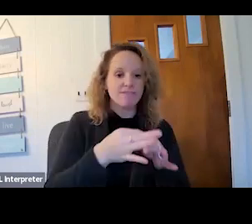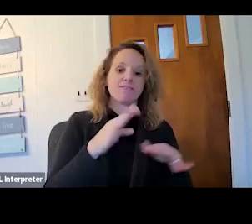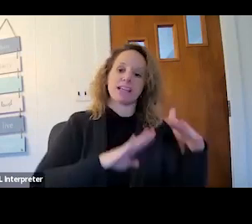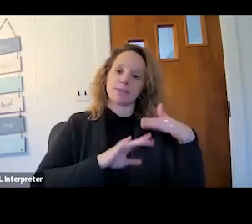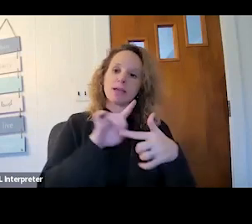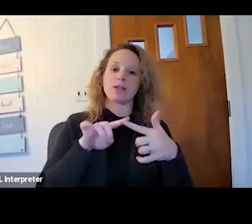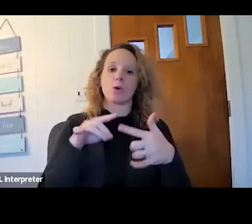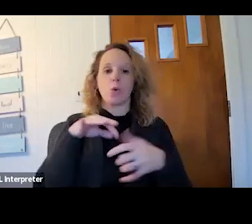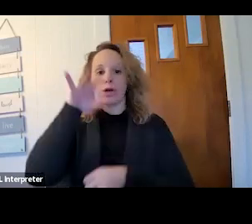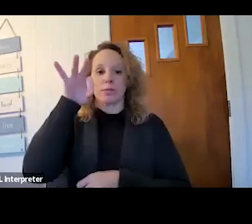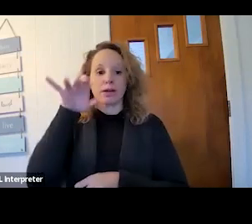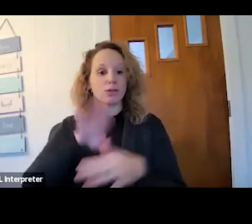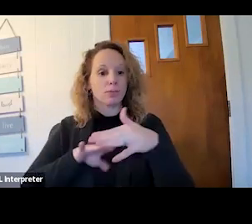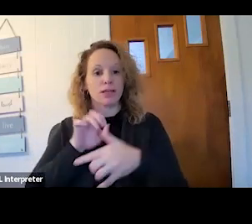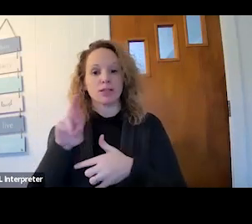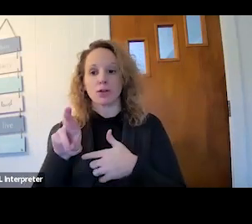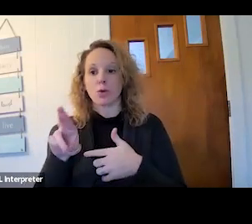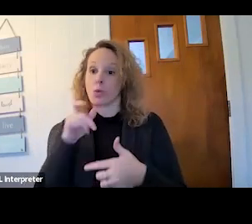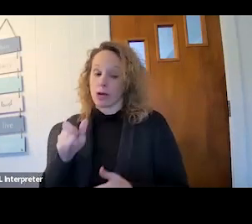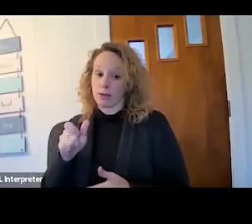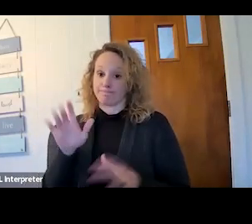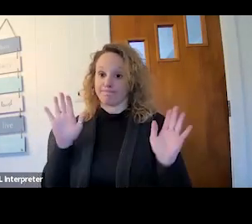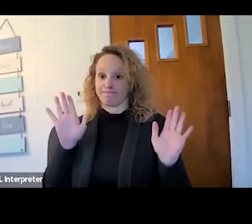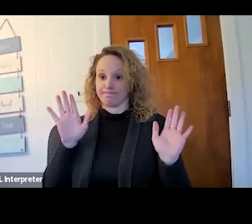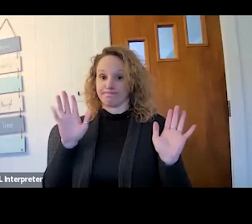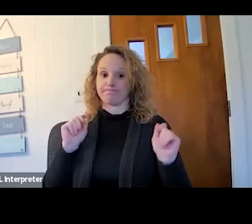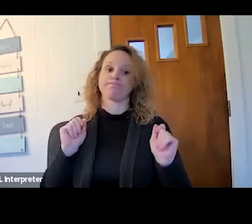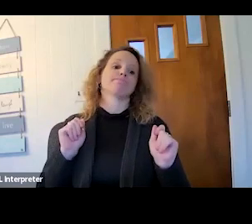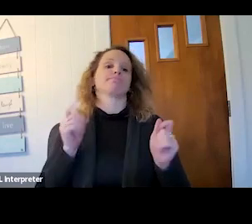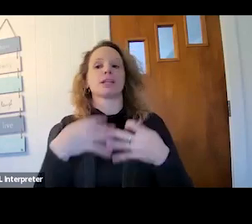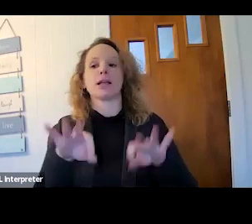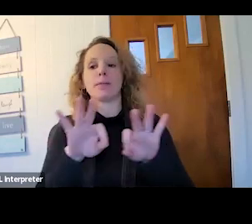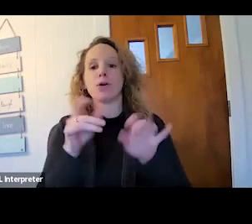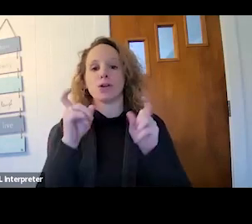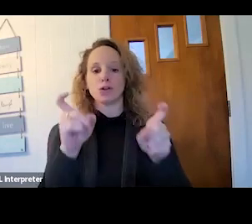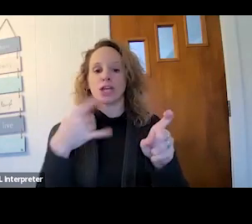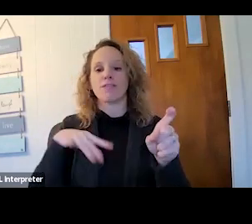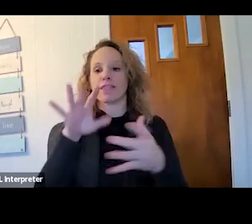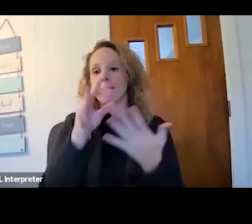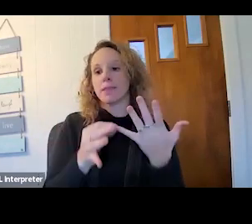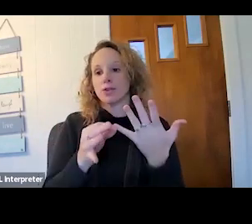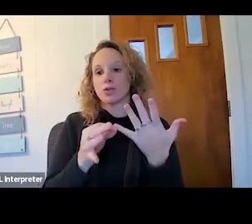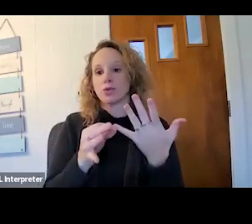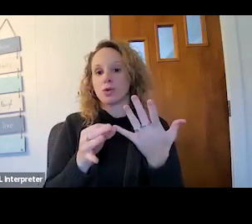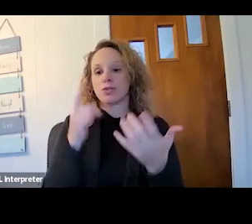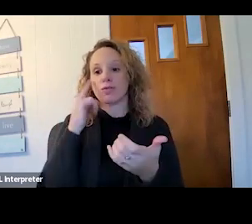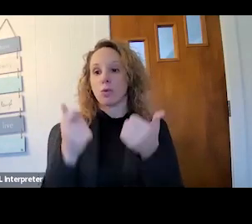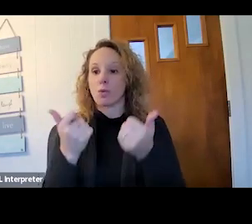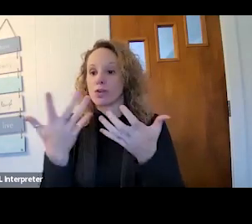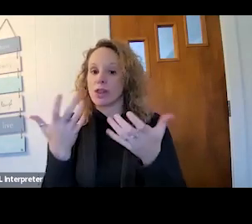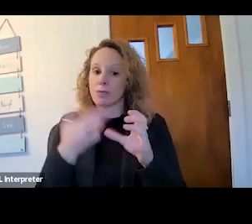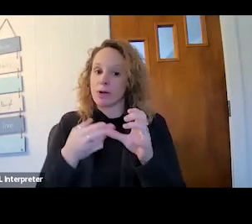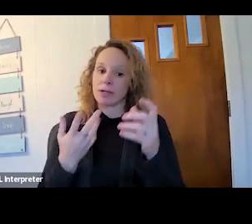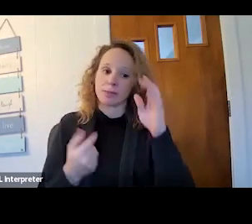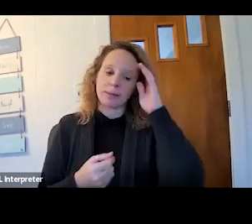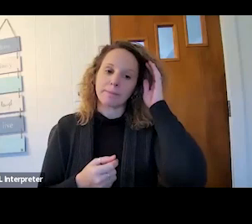or spiritual-based or not. And it's important that you give them a choice as to which one they want to